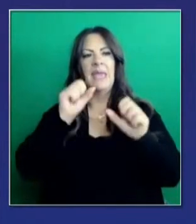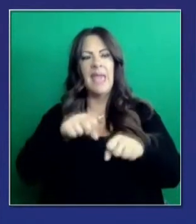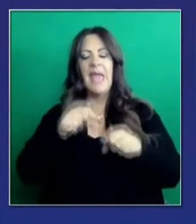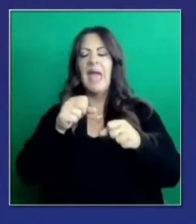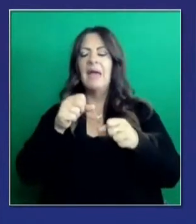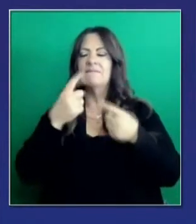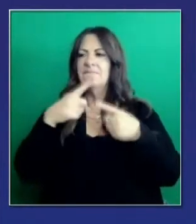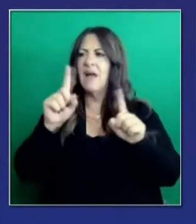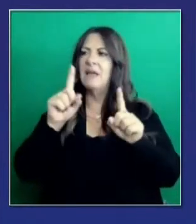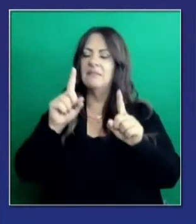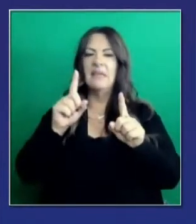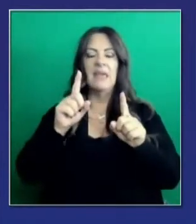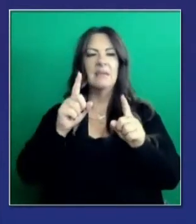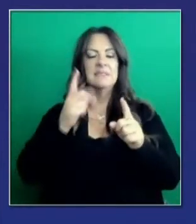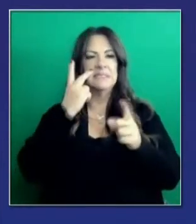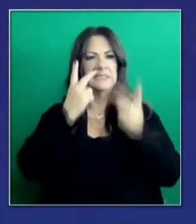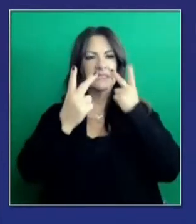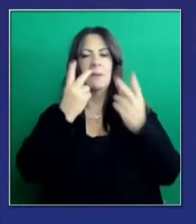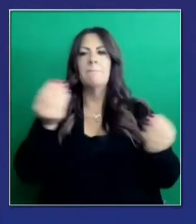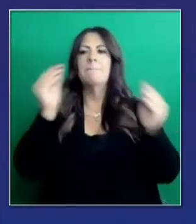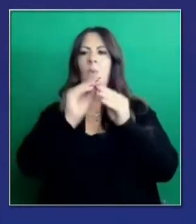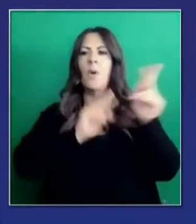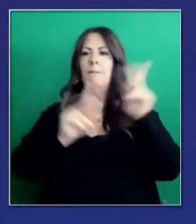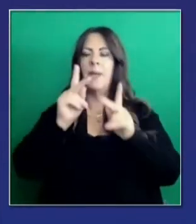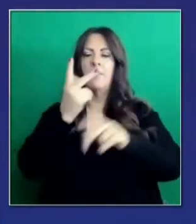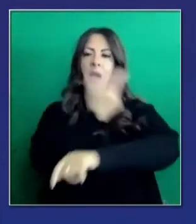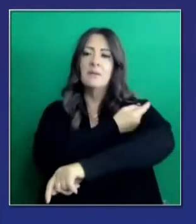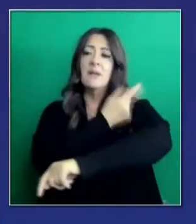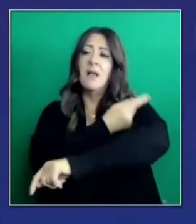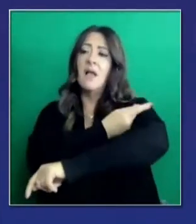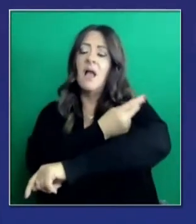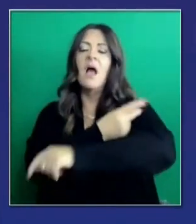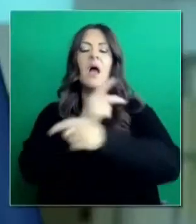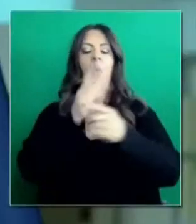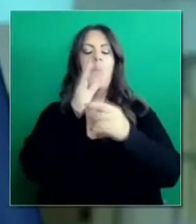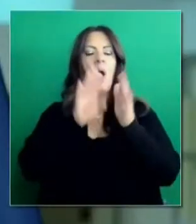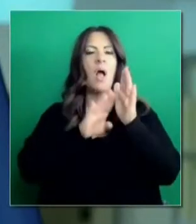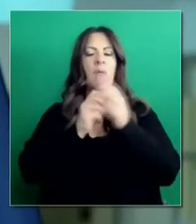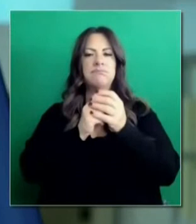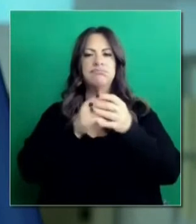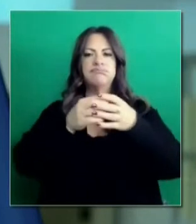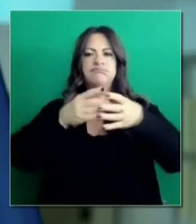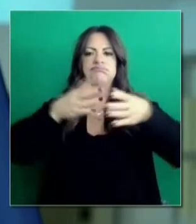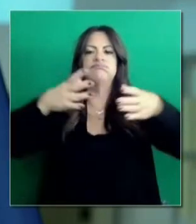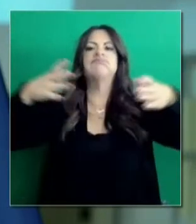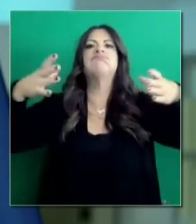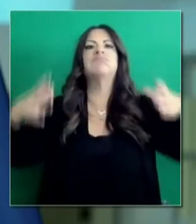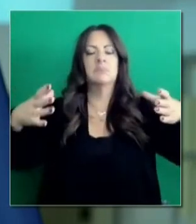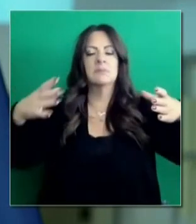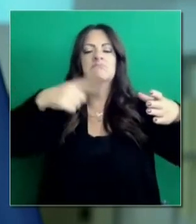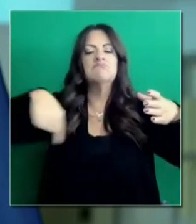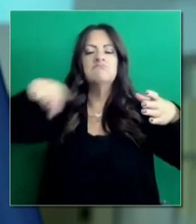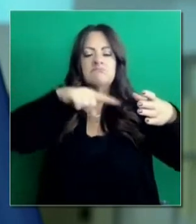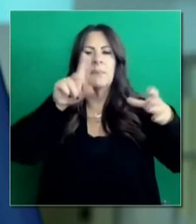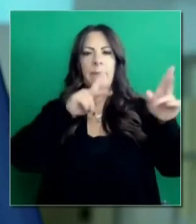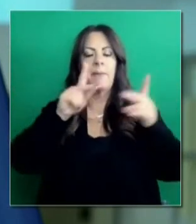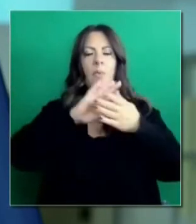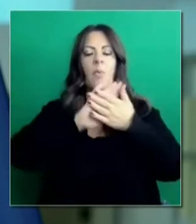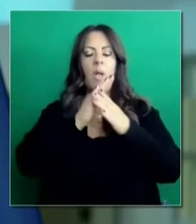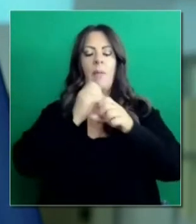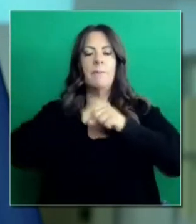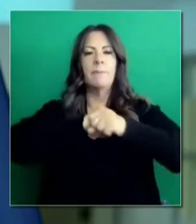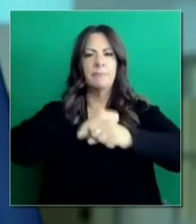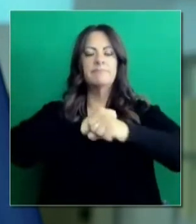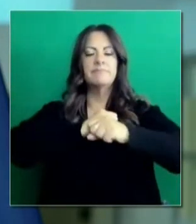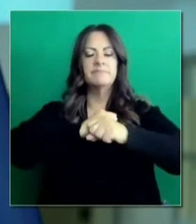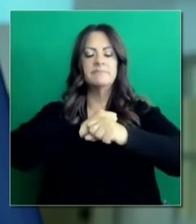access of vaccines, which we acknowledge we have work to do and more work in front of us that